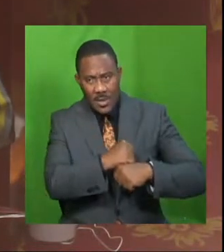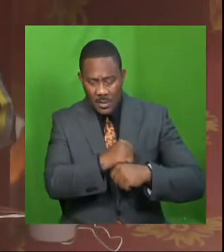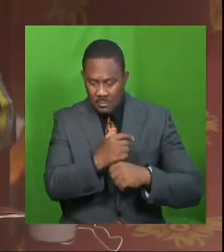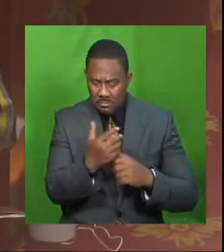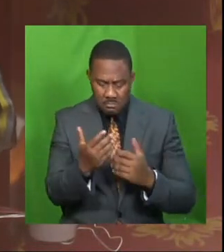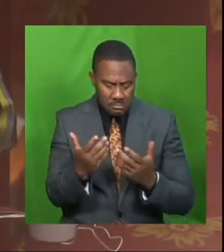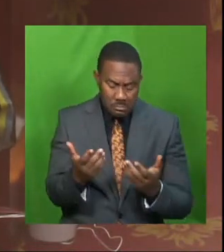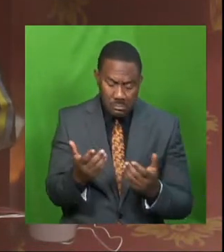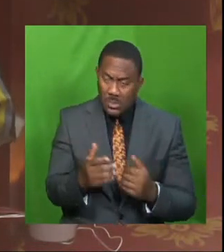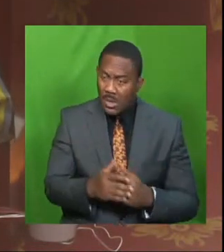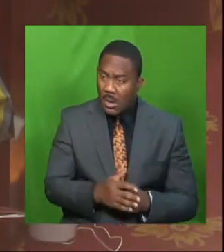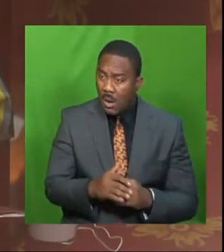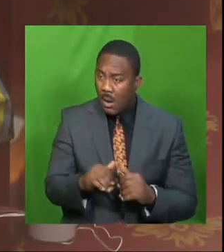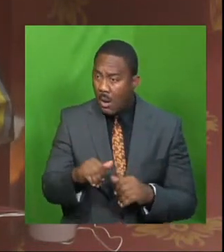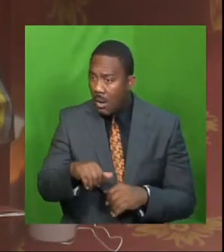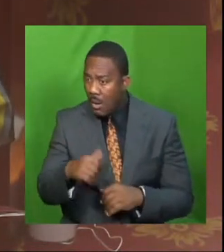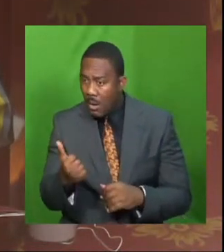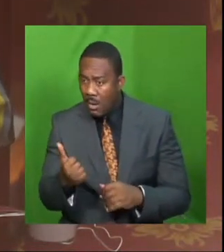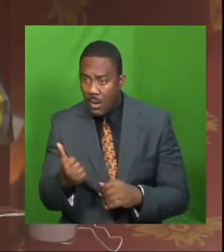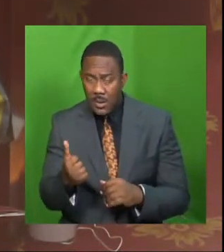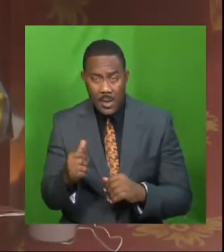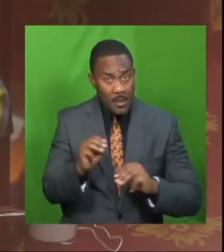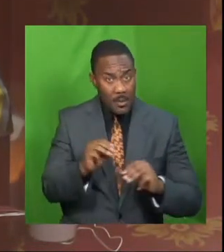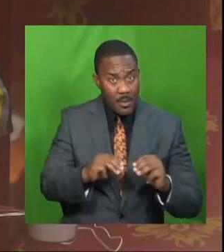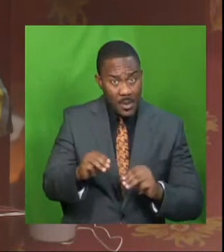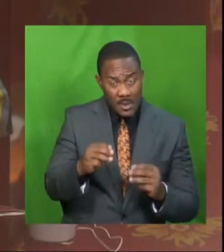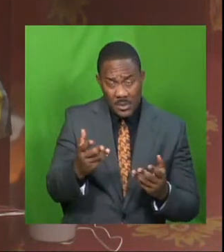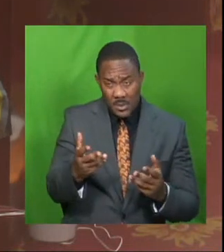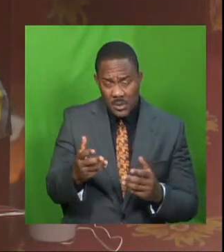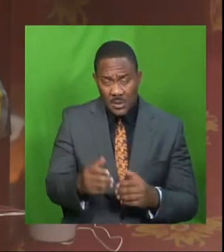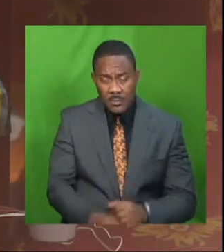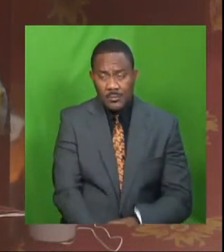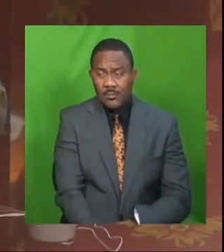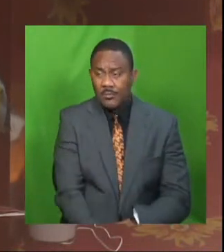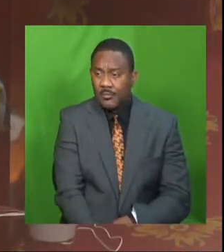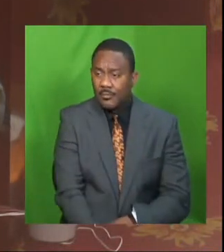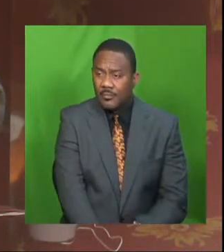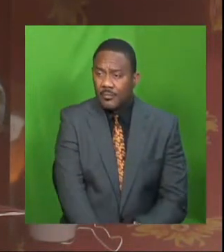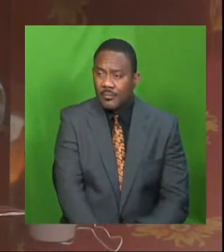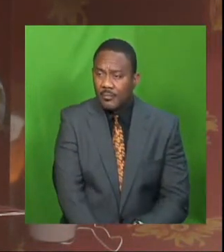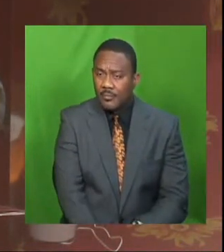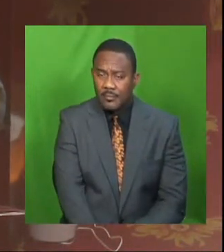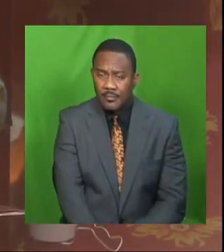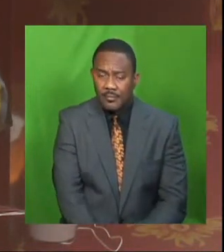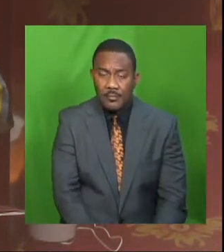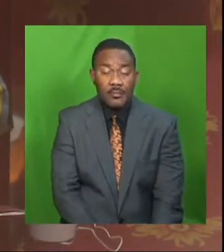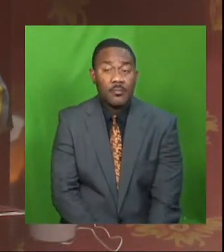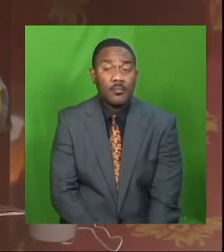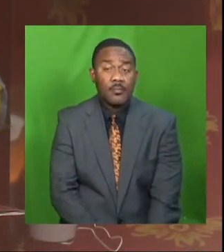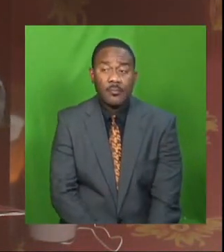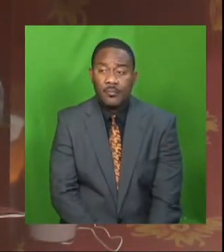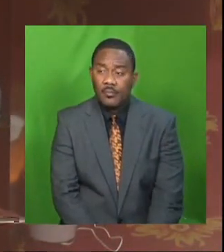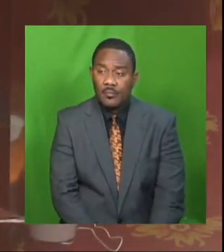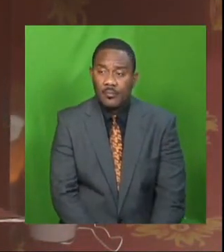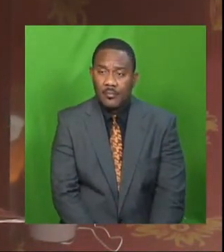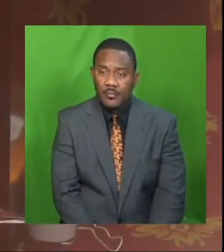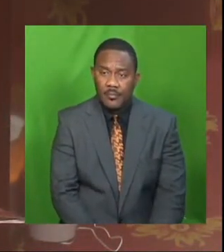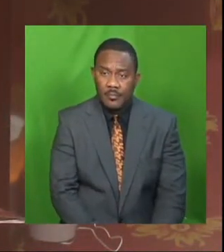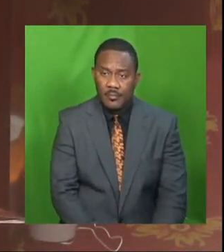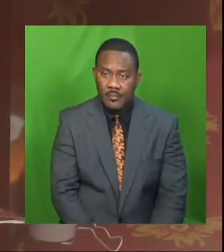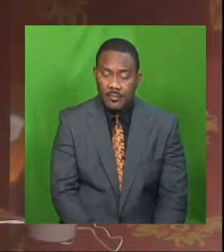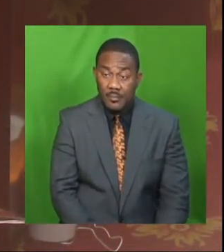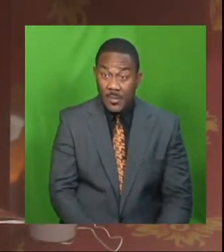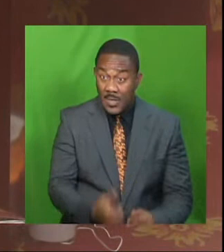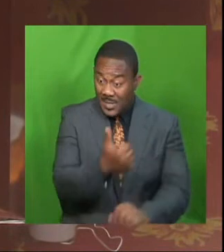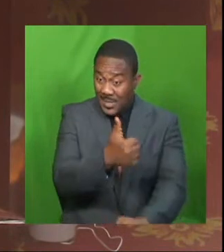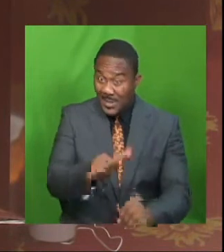outstanding matters with reference to alleged attacks on persons who are journalists. Every time we ask for an update, we are